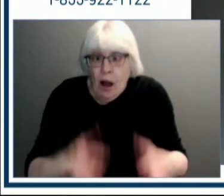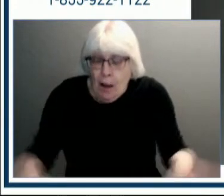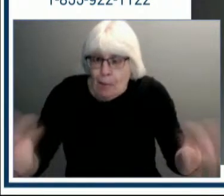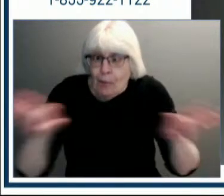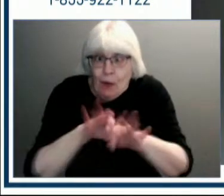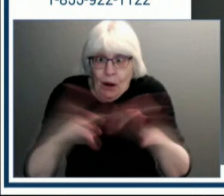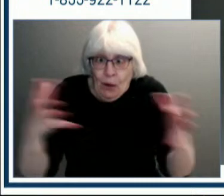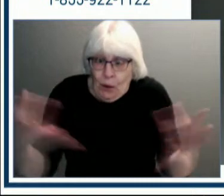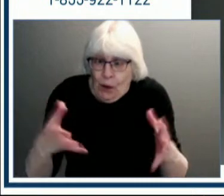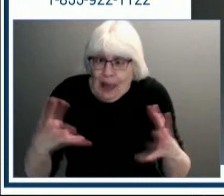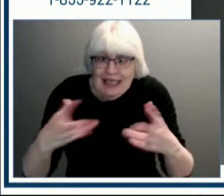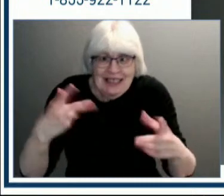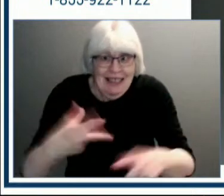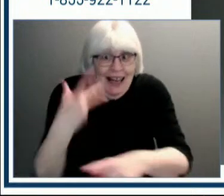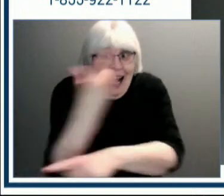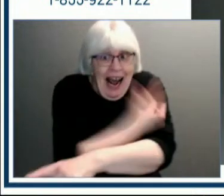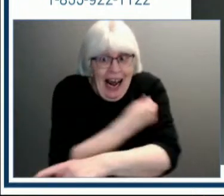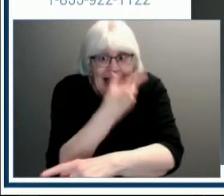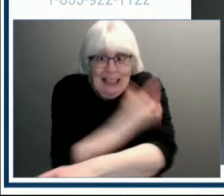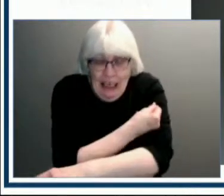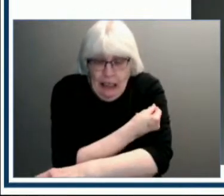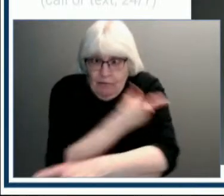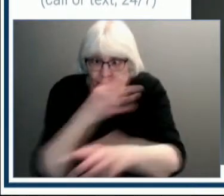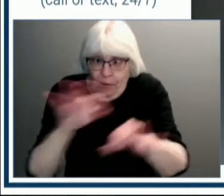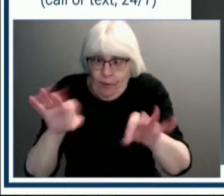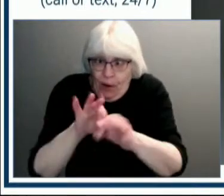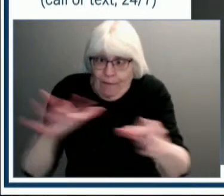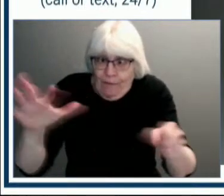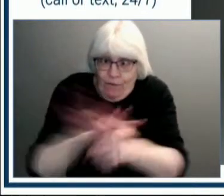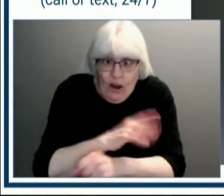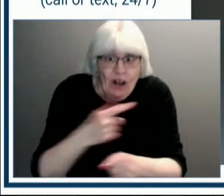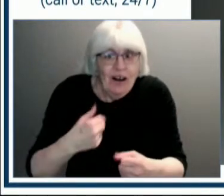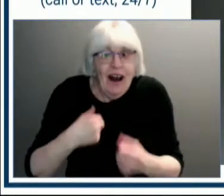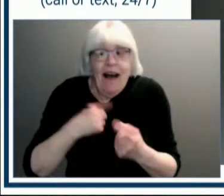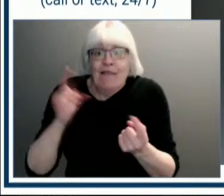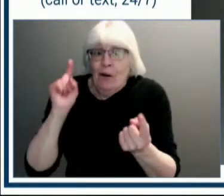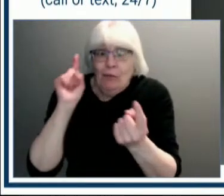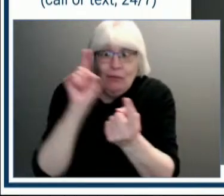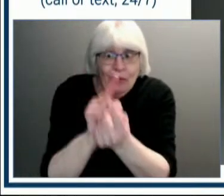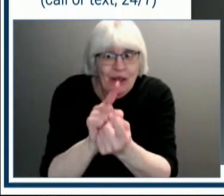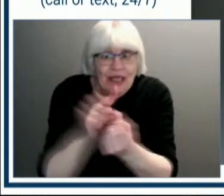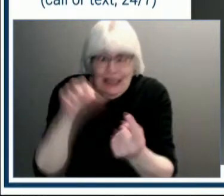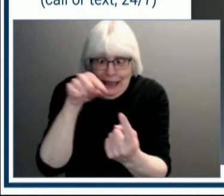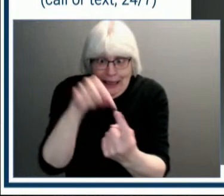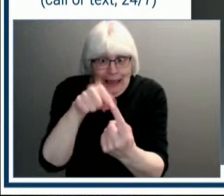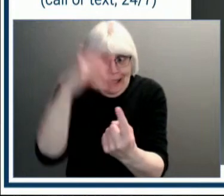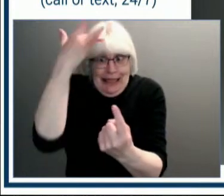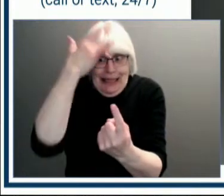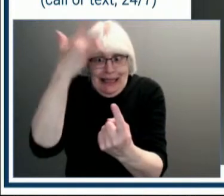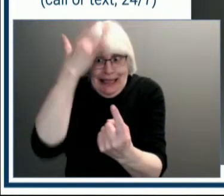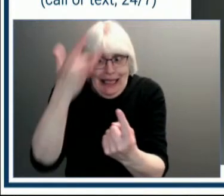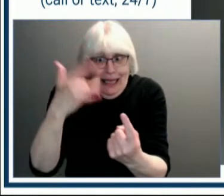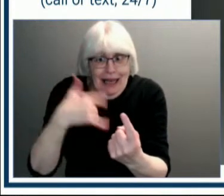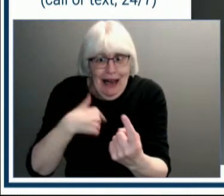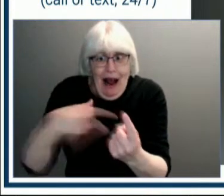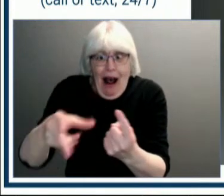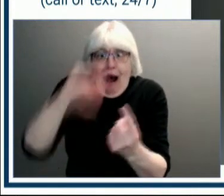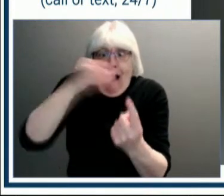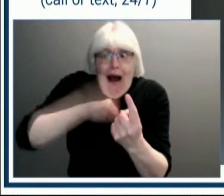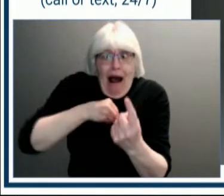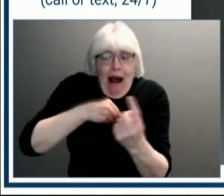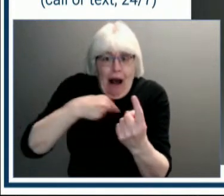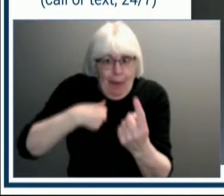close contacts. If you're a close contact and are fully vaccinated or again are under